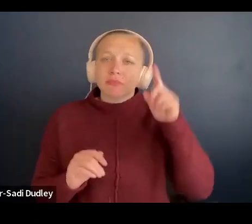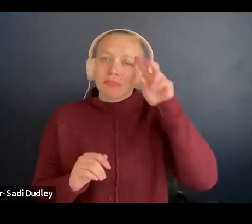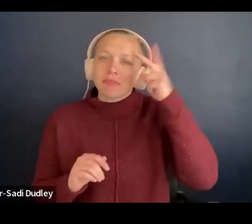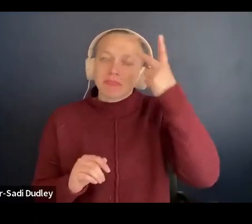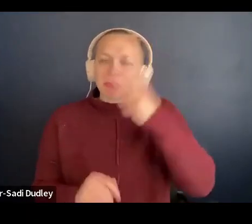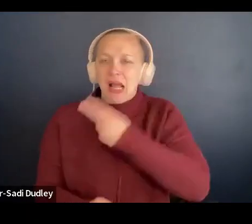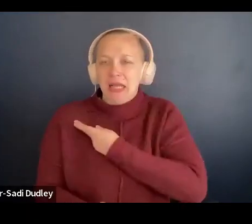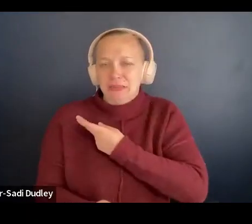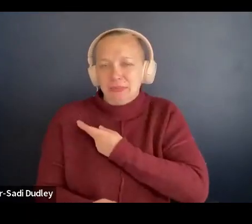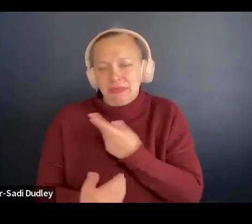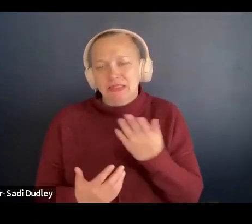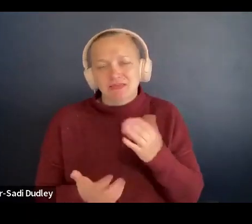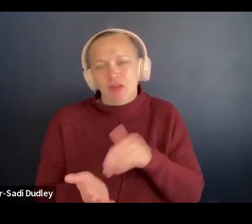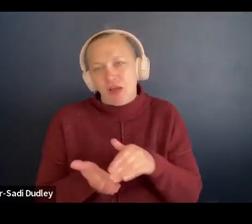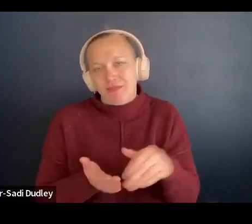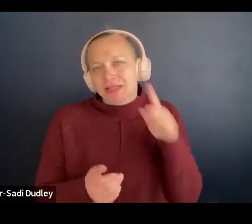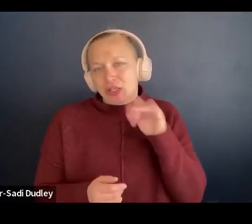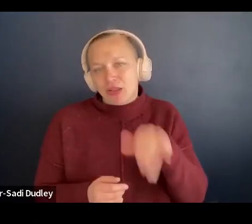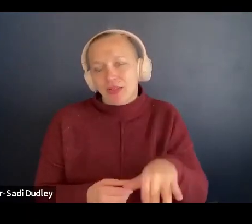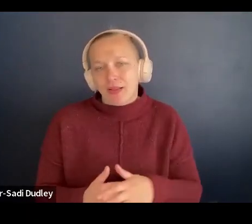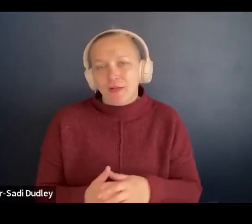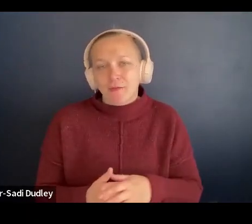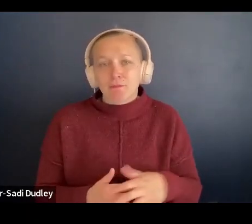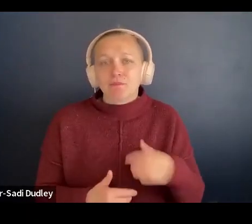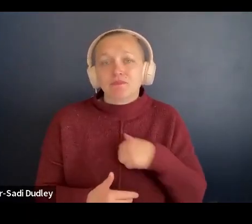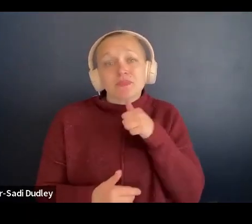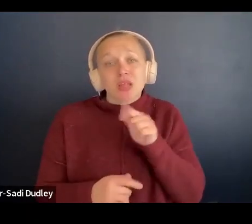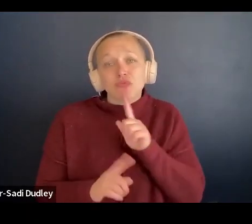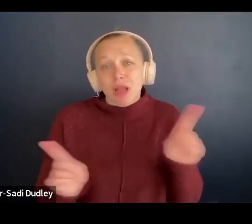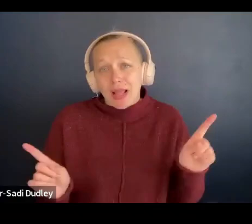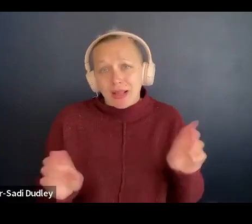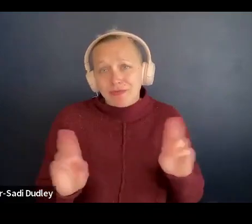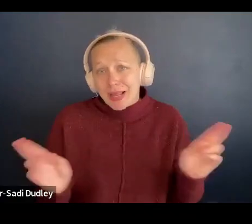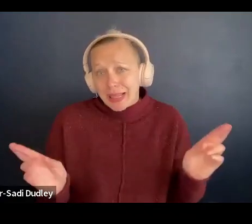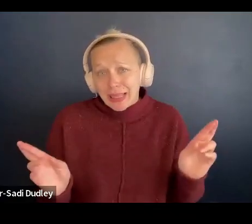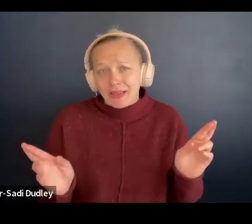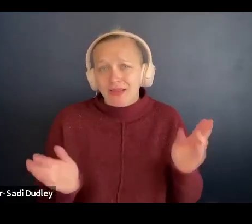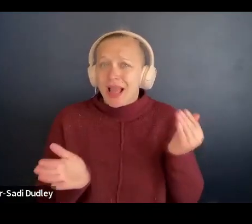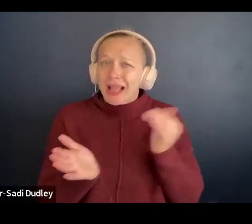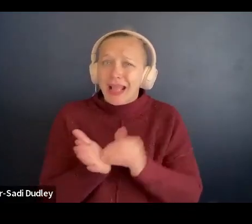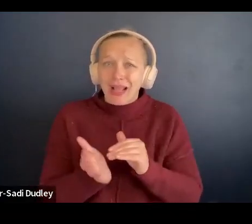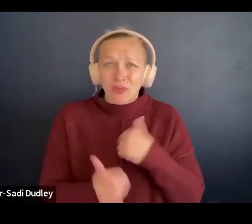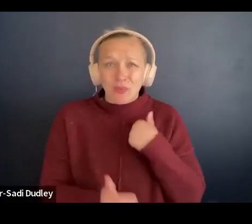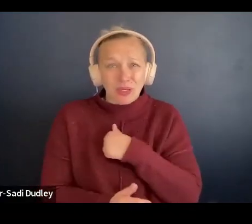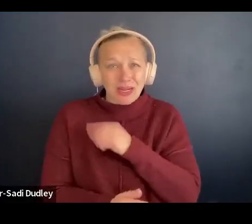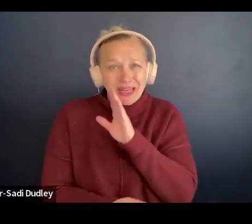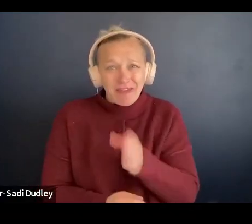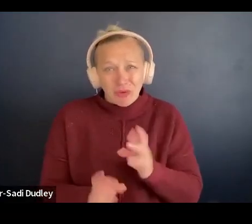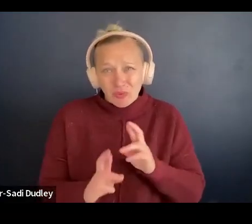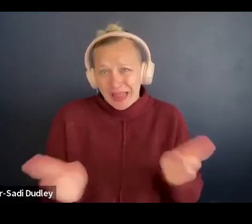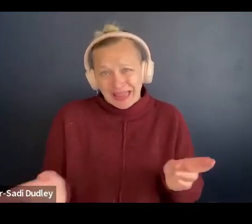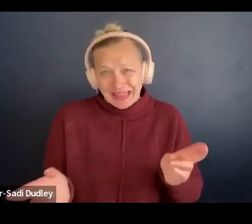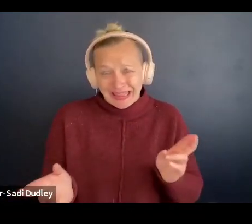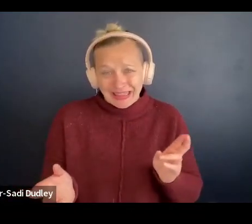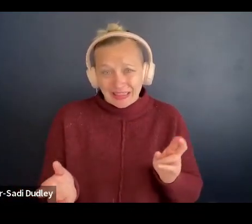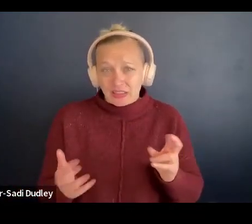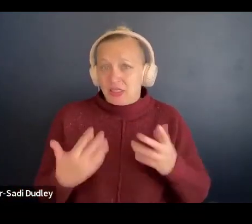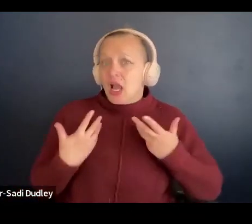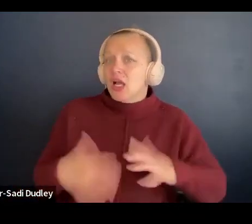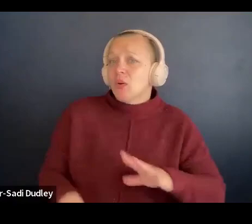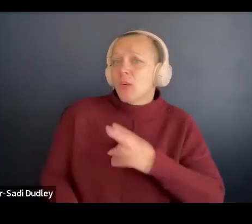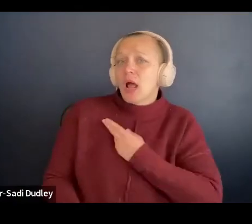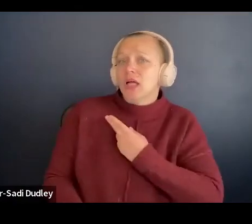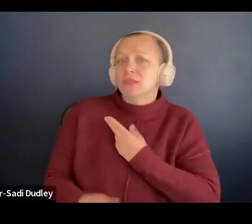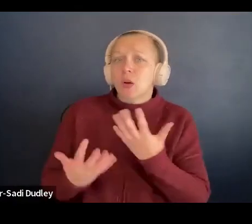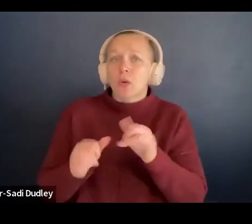go on to the next slide. I'm not ready. Again, nobody's ever ready. I don't want to go on hospice. I want to stay